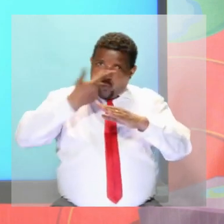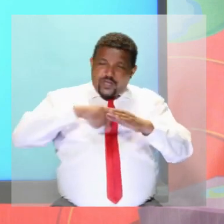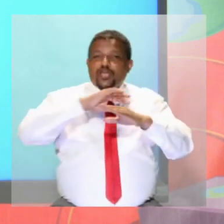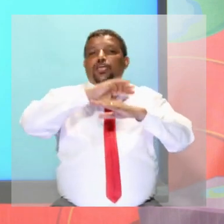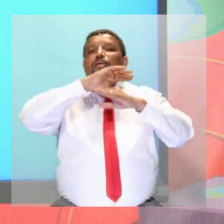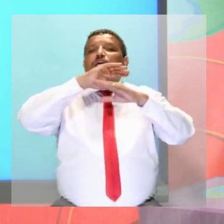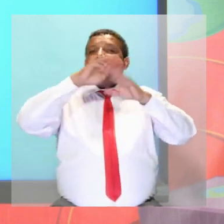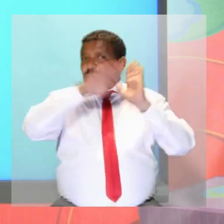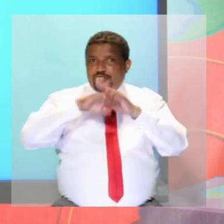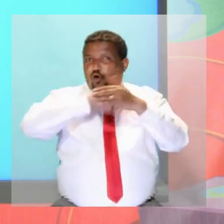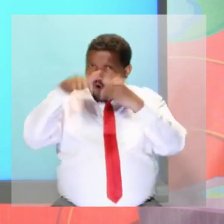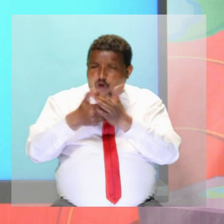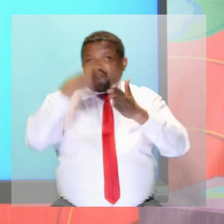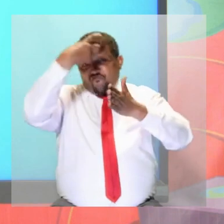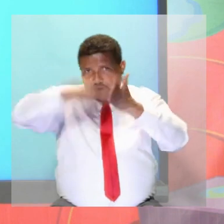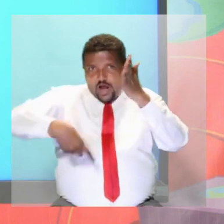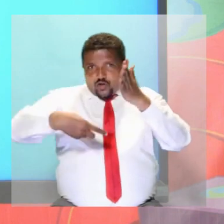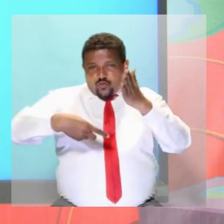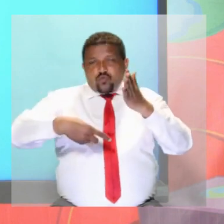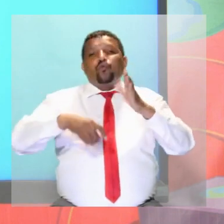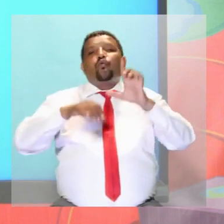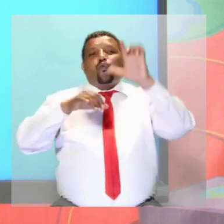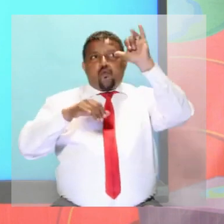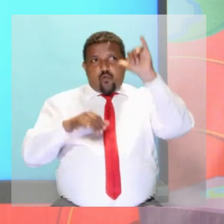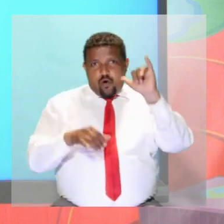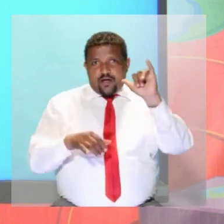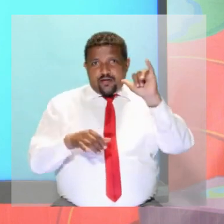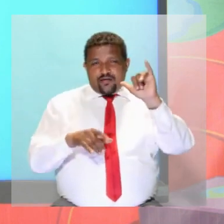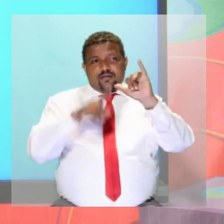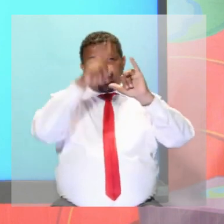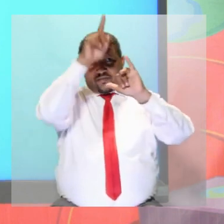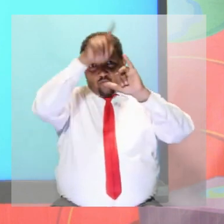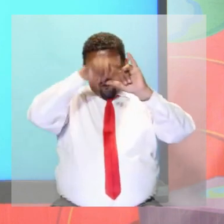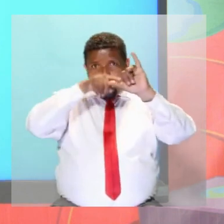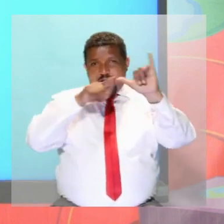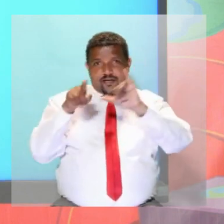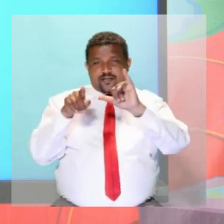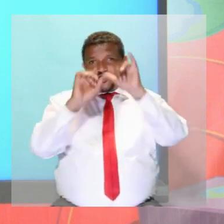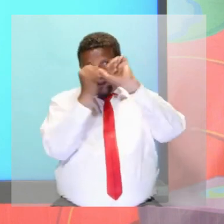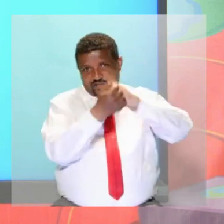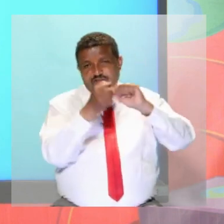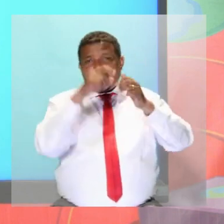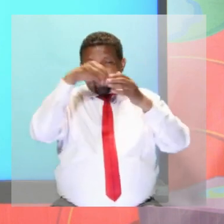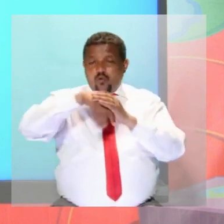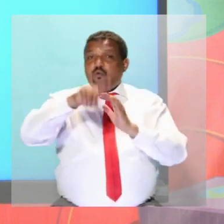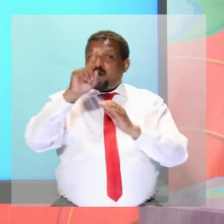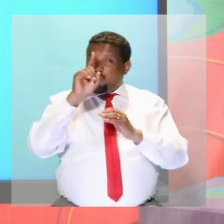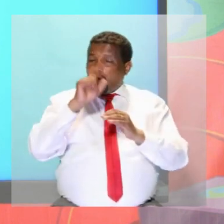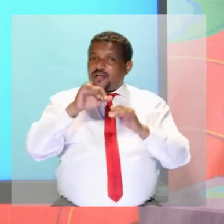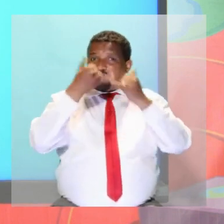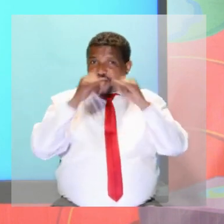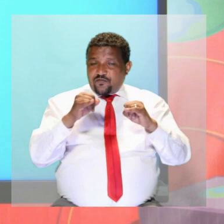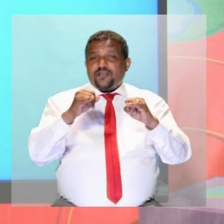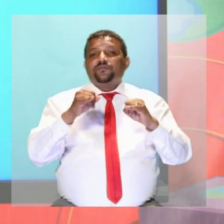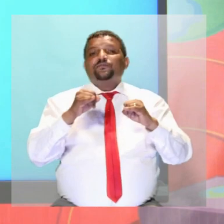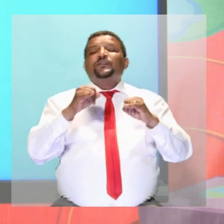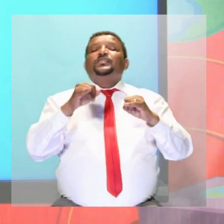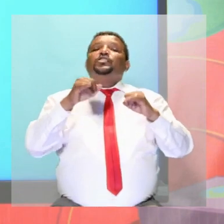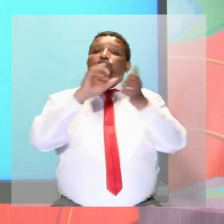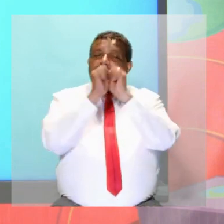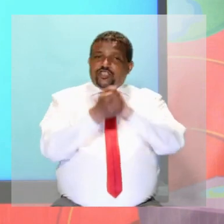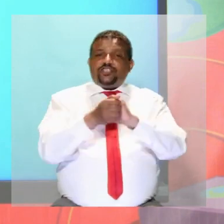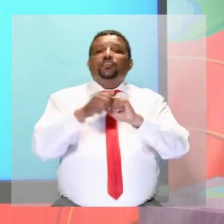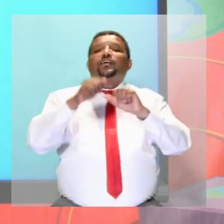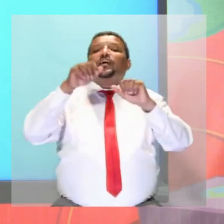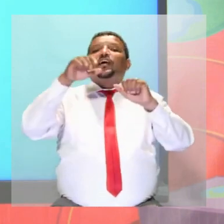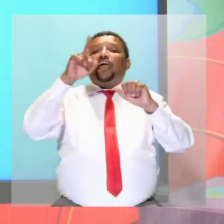the given up on the y-axis. So change in given up means change in y divided by change in the amount of gain, which is change